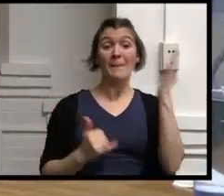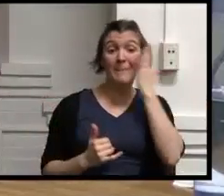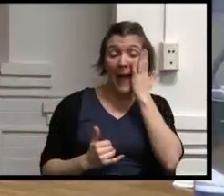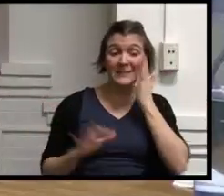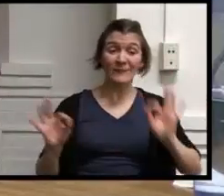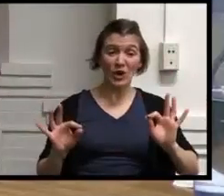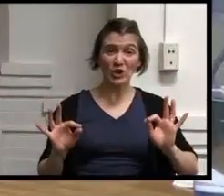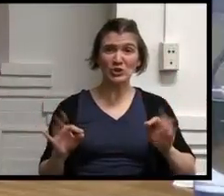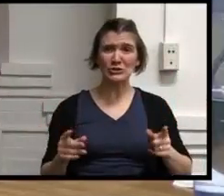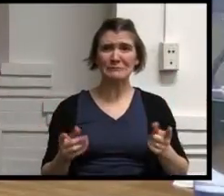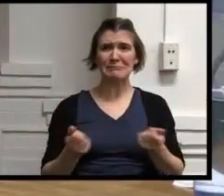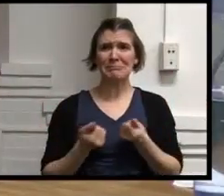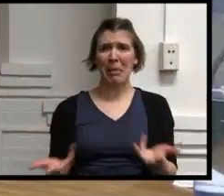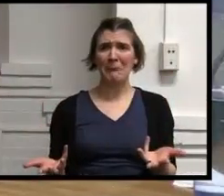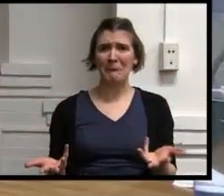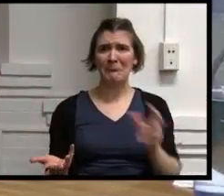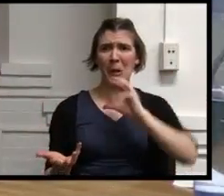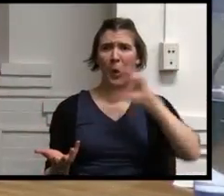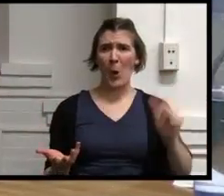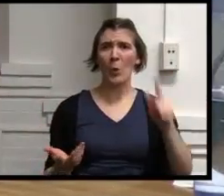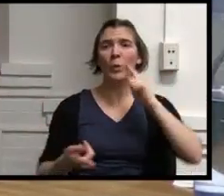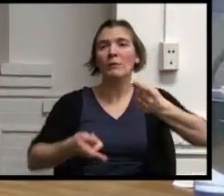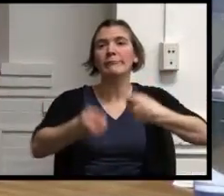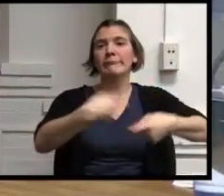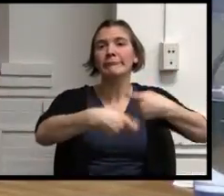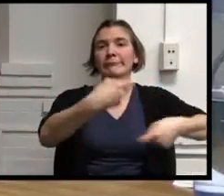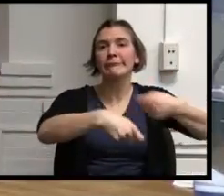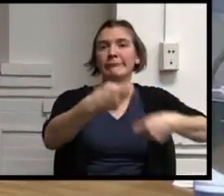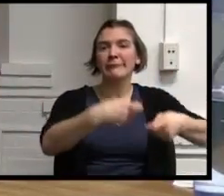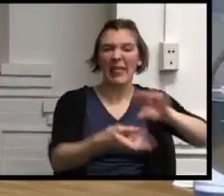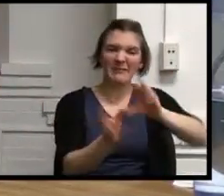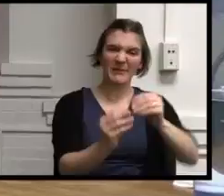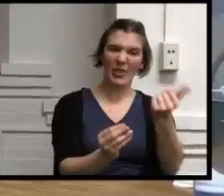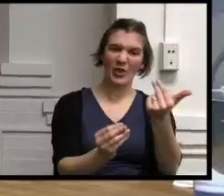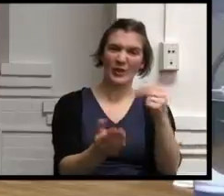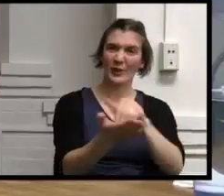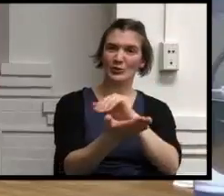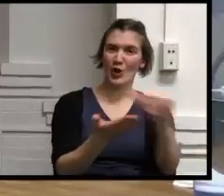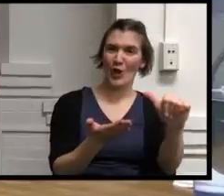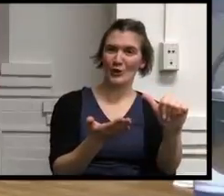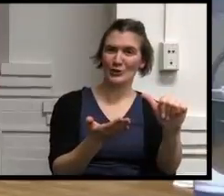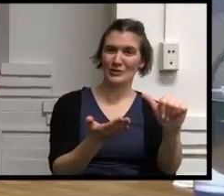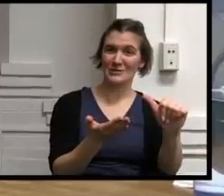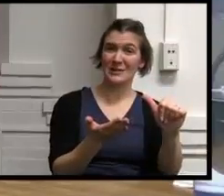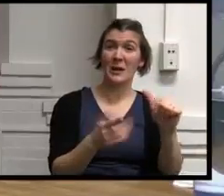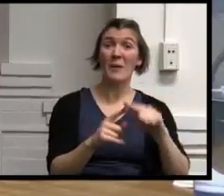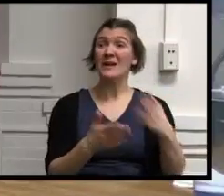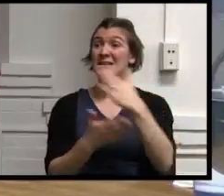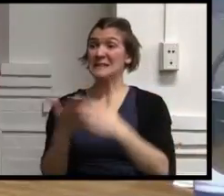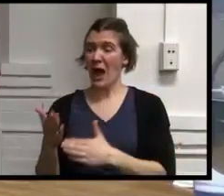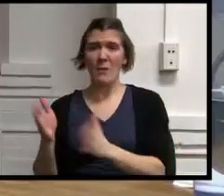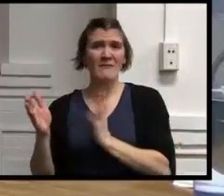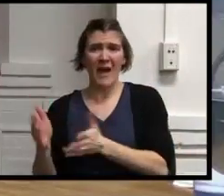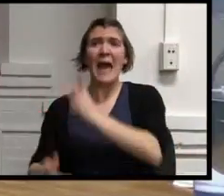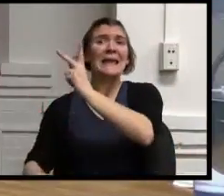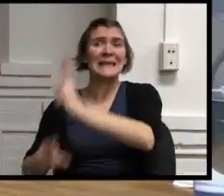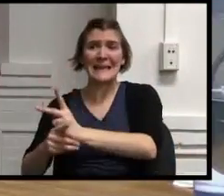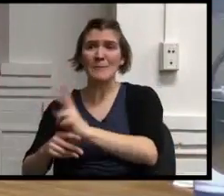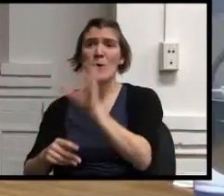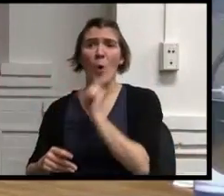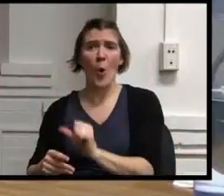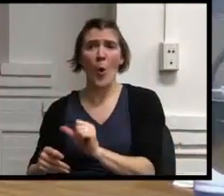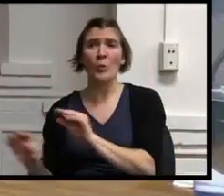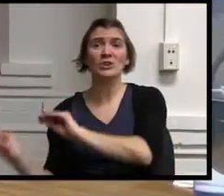just used up. And so those will be replaced by this purchase, but there's equally some that is in good shape still.